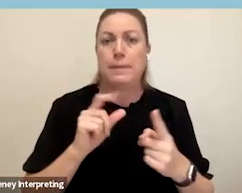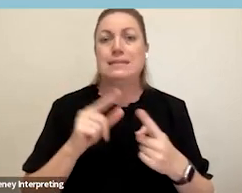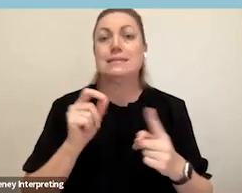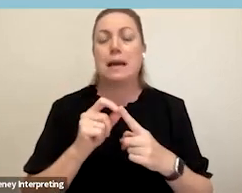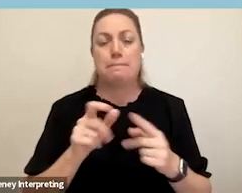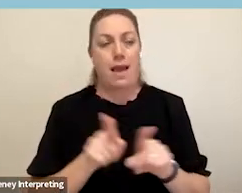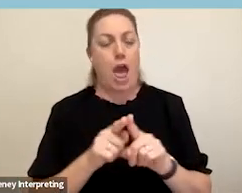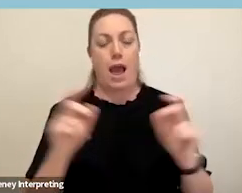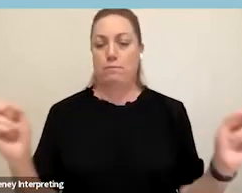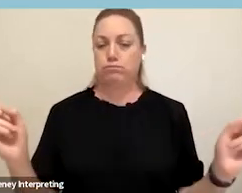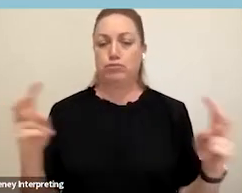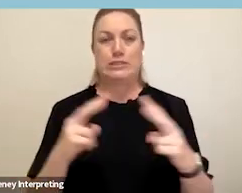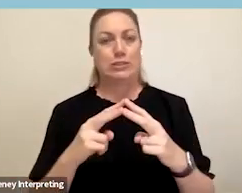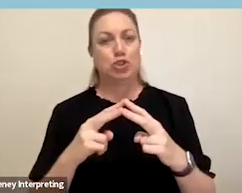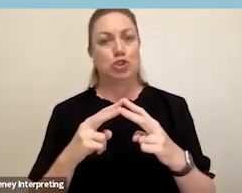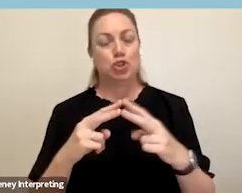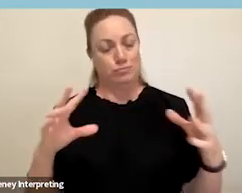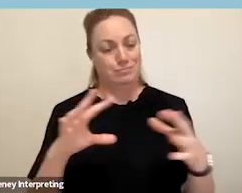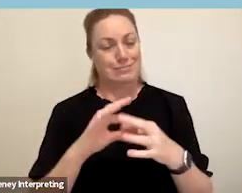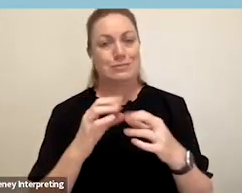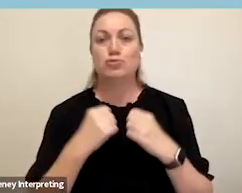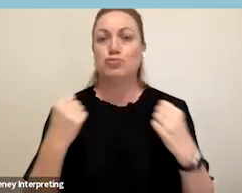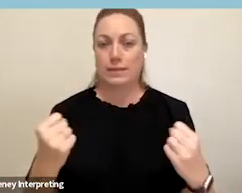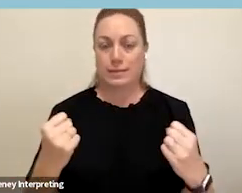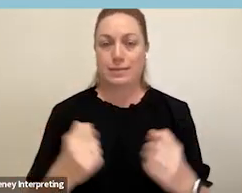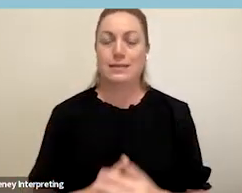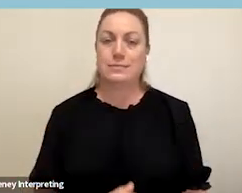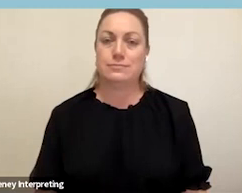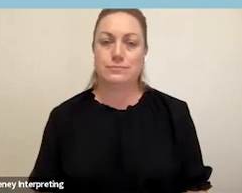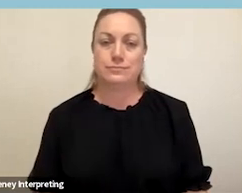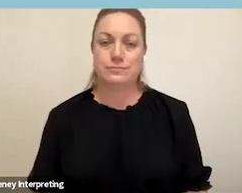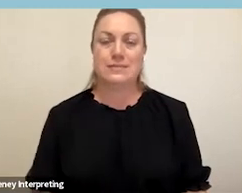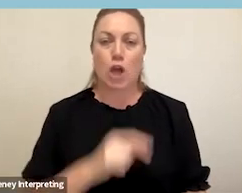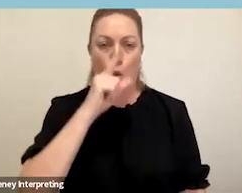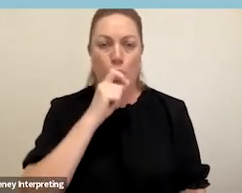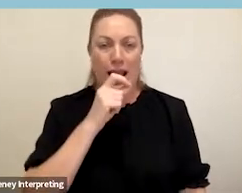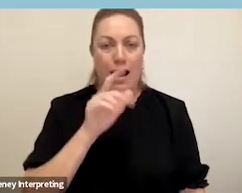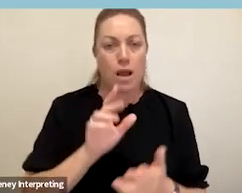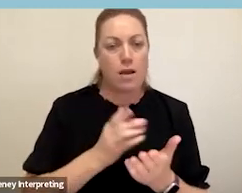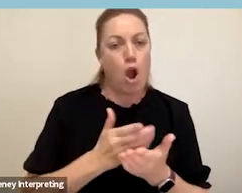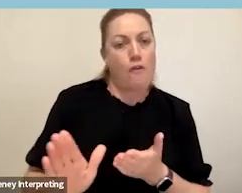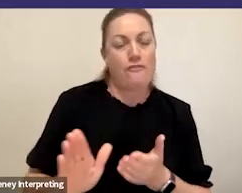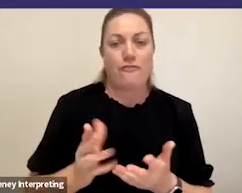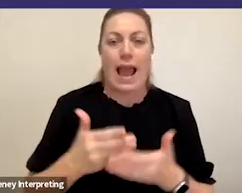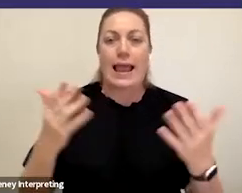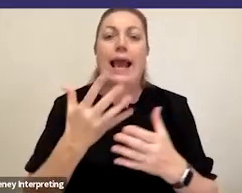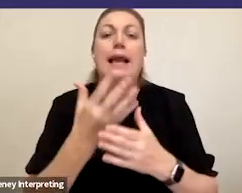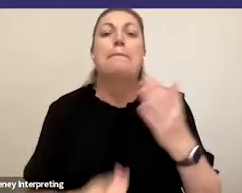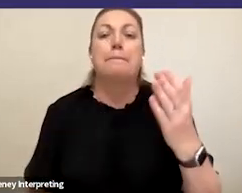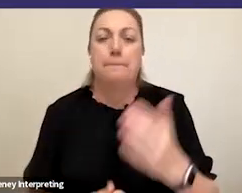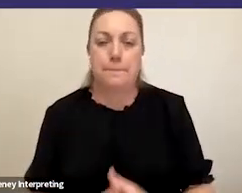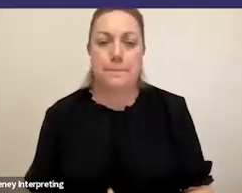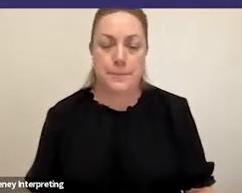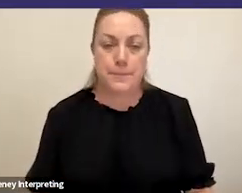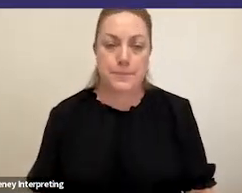to leverage these strengths, but then also fill this gap around training as well. So I'll go to my next slide